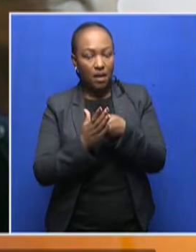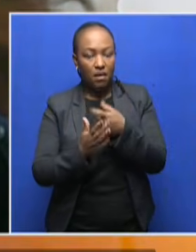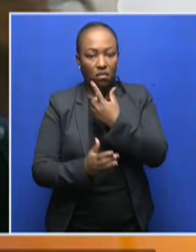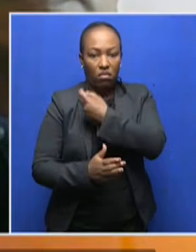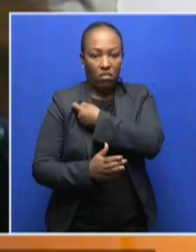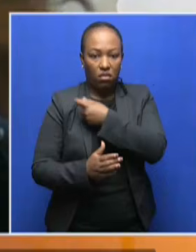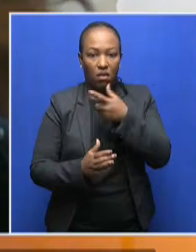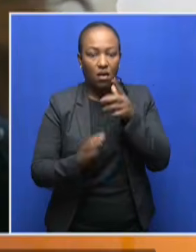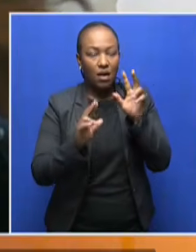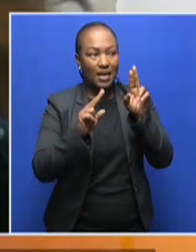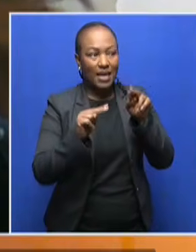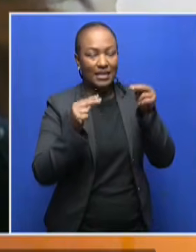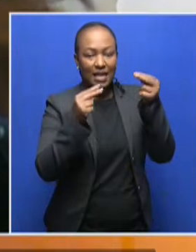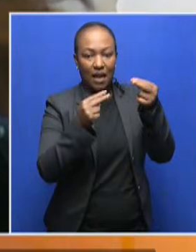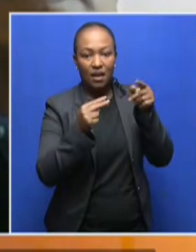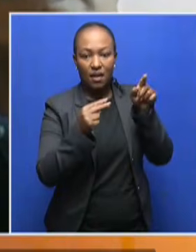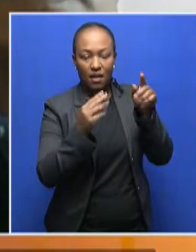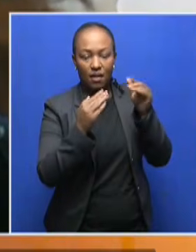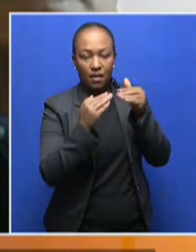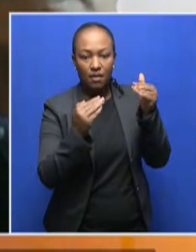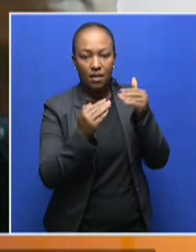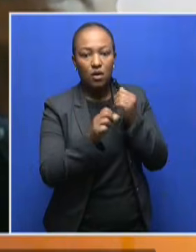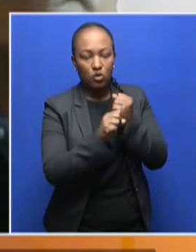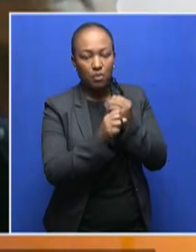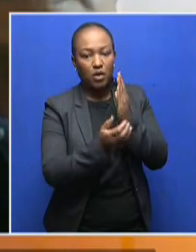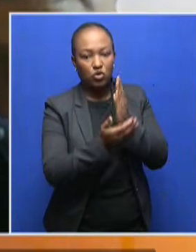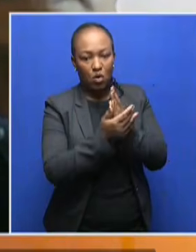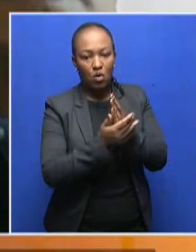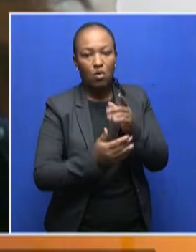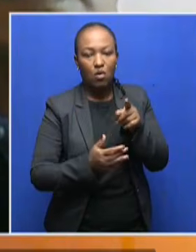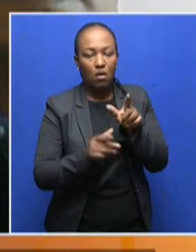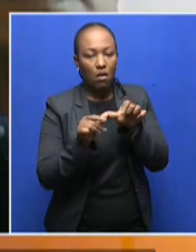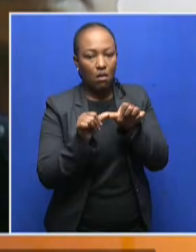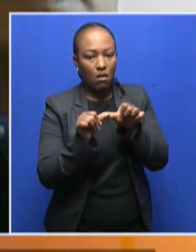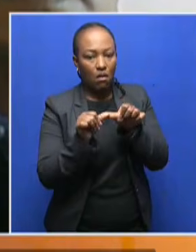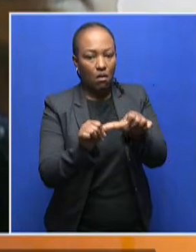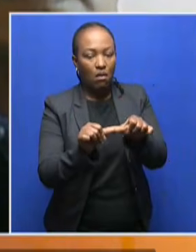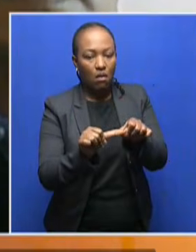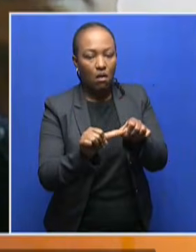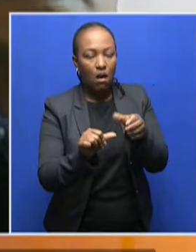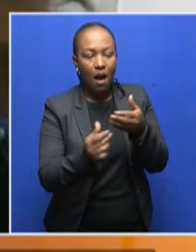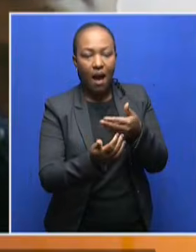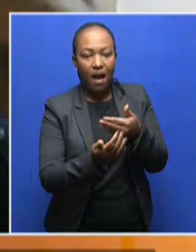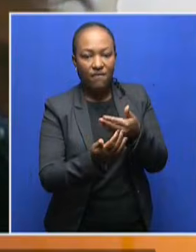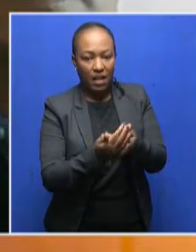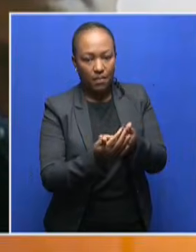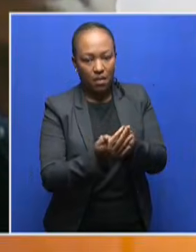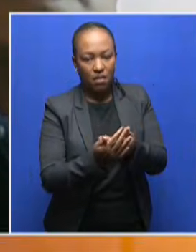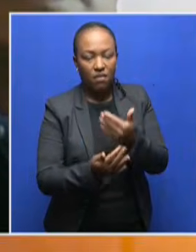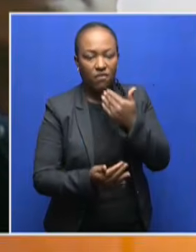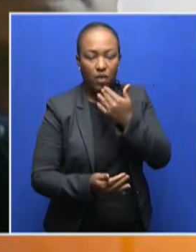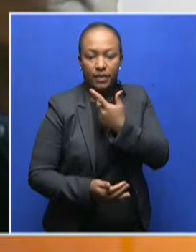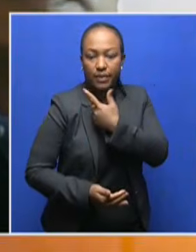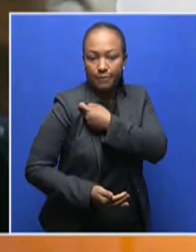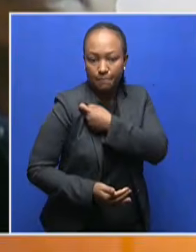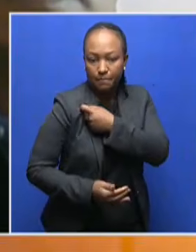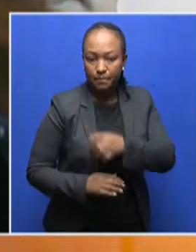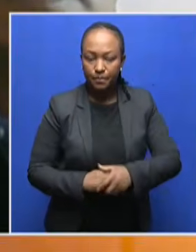at a national level in order to ensure that there is at the very least a consistent supply of these vaccines, Dr.